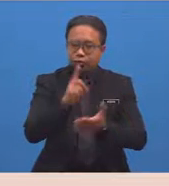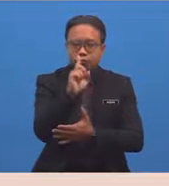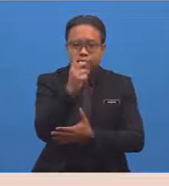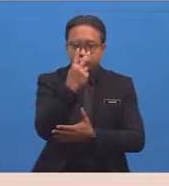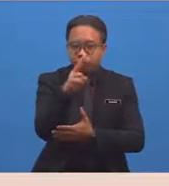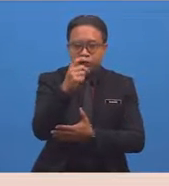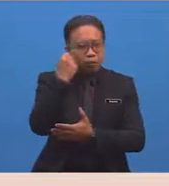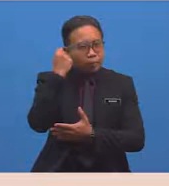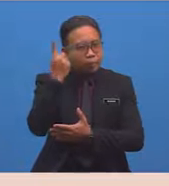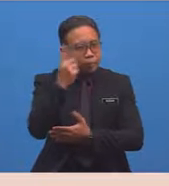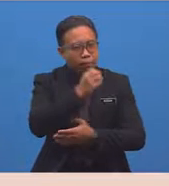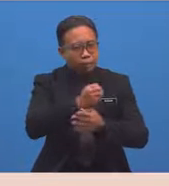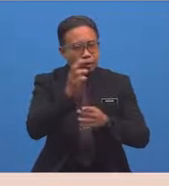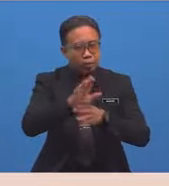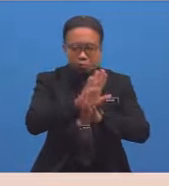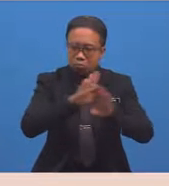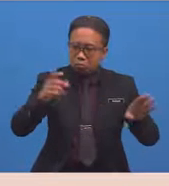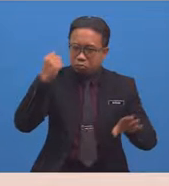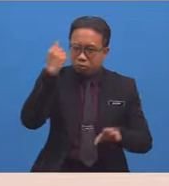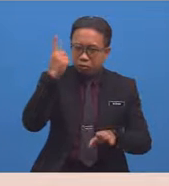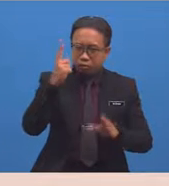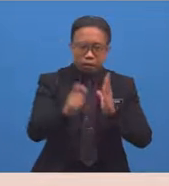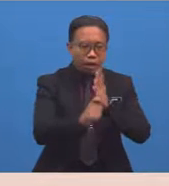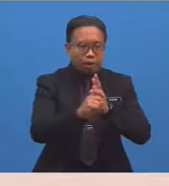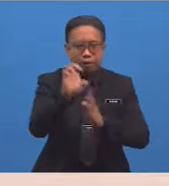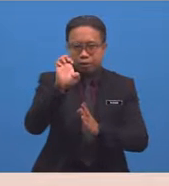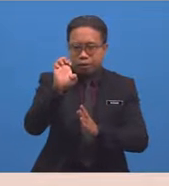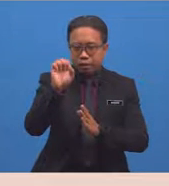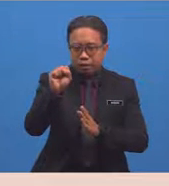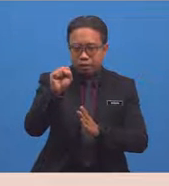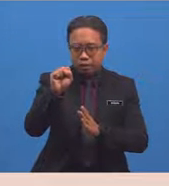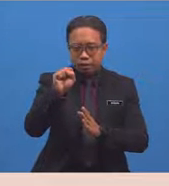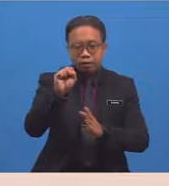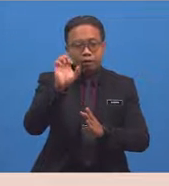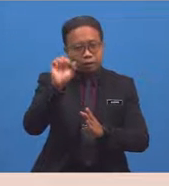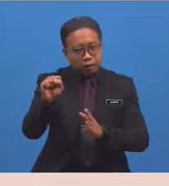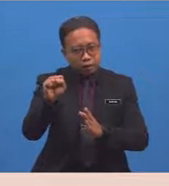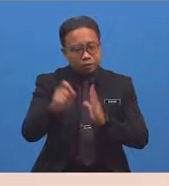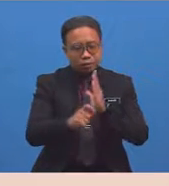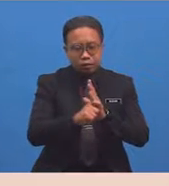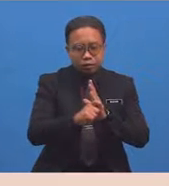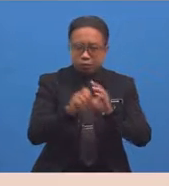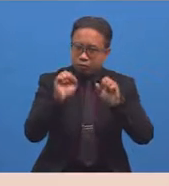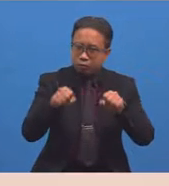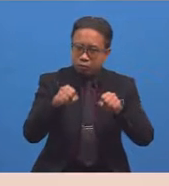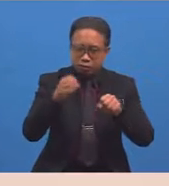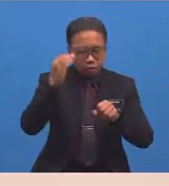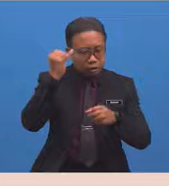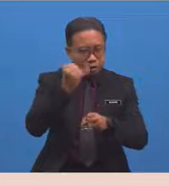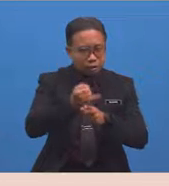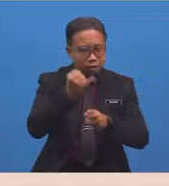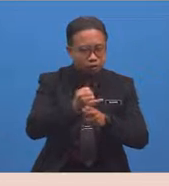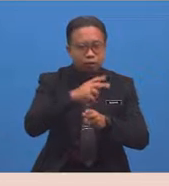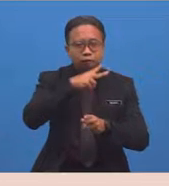understood what was taught to you earlier. When do you add the S? When do you add the ES? Or can you actually identify the verbs